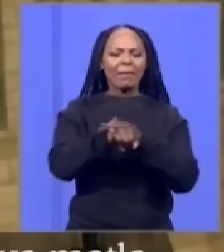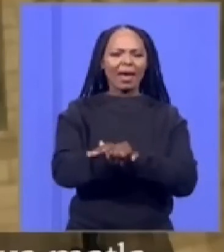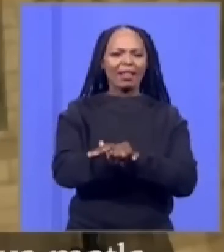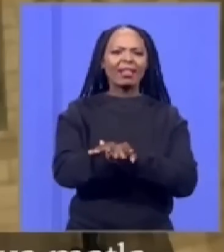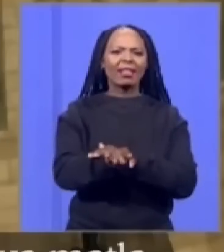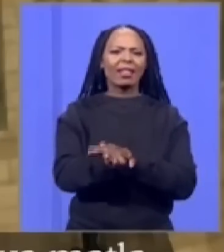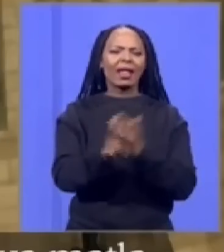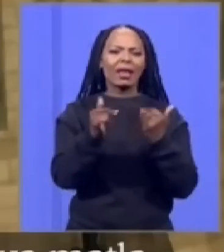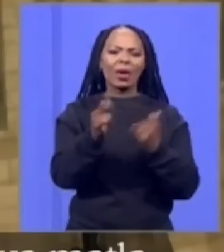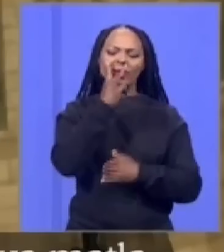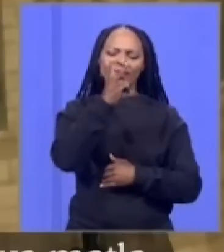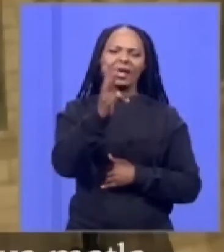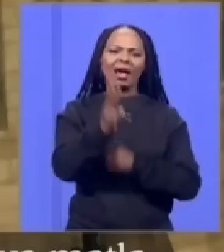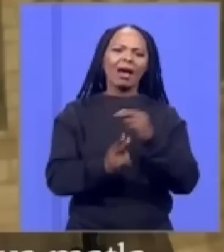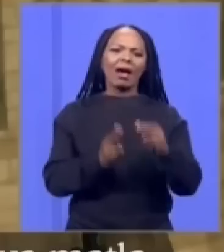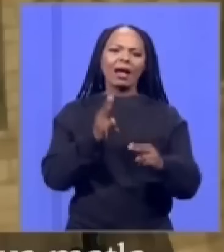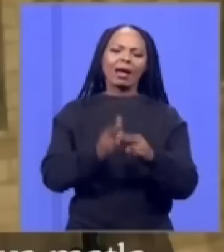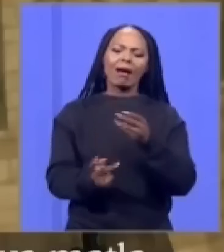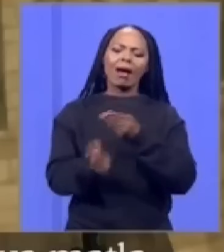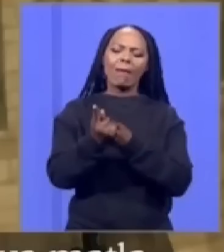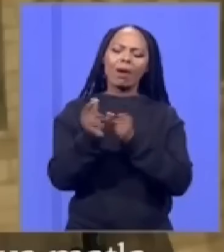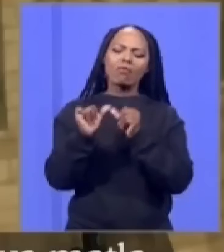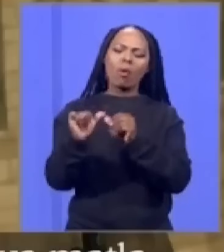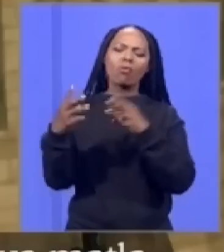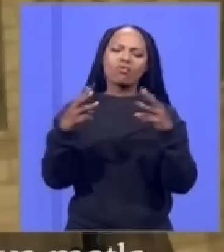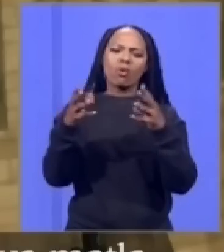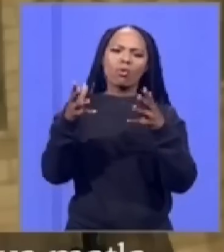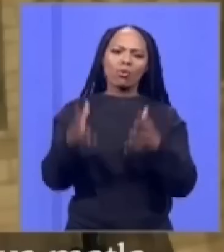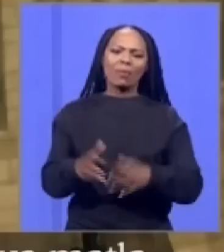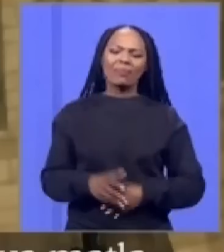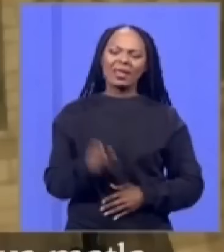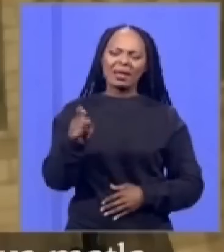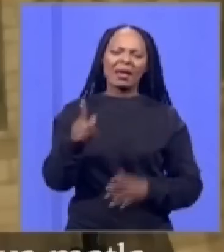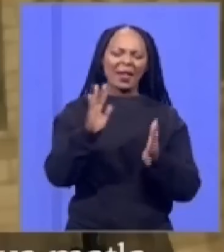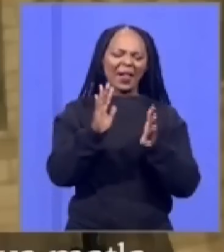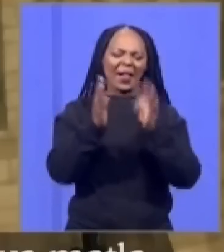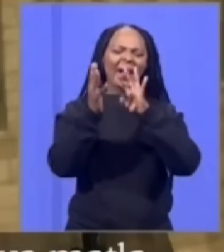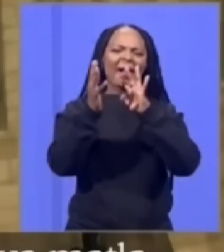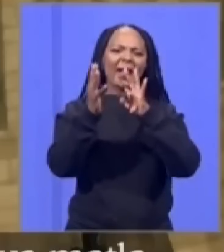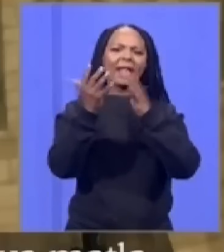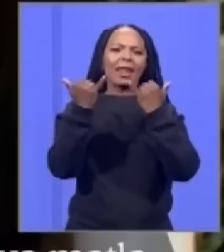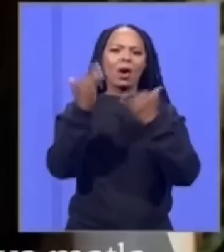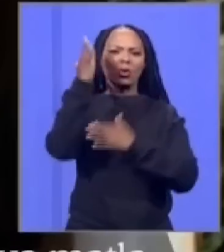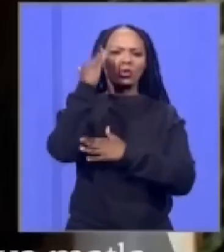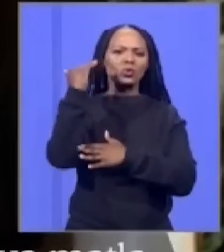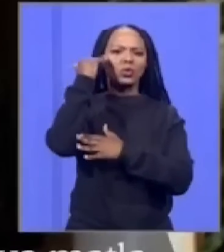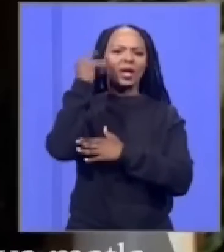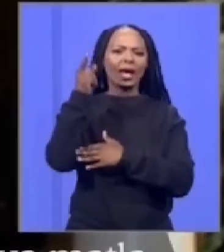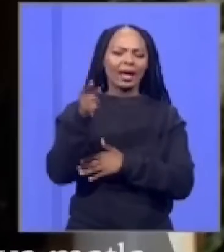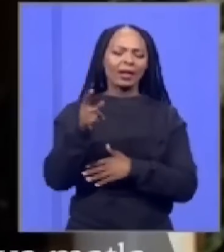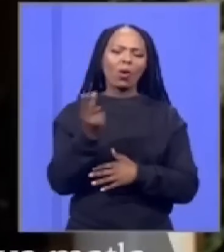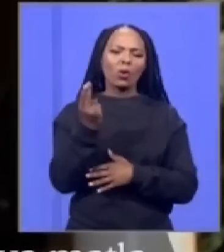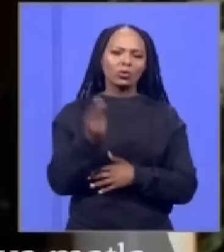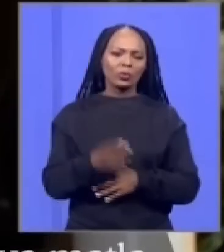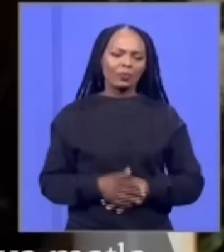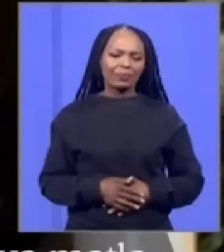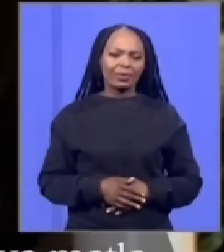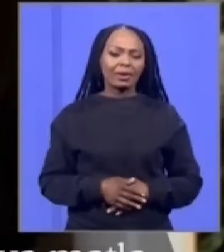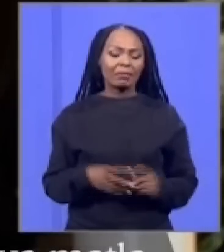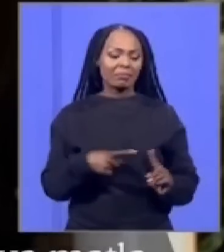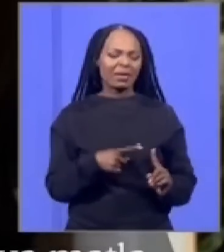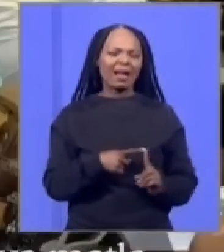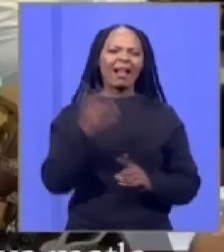see again today is replicated in Sudan. Kwano lapeng, Makgoba o